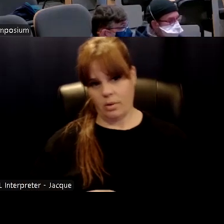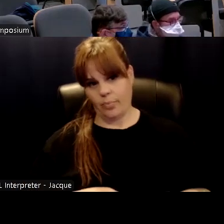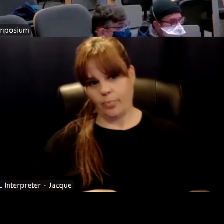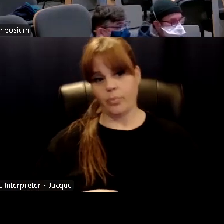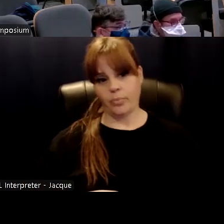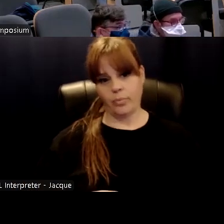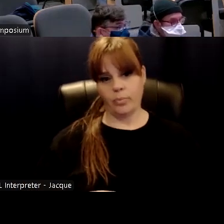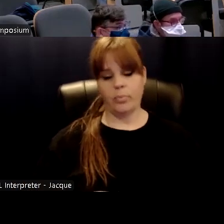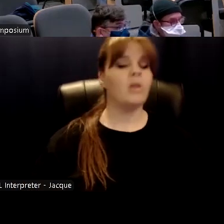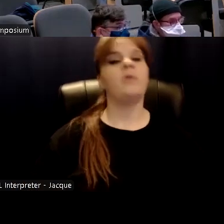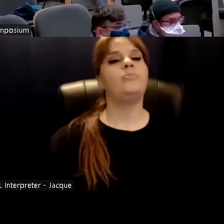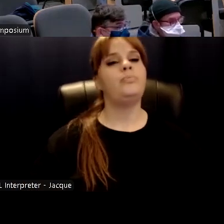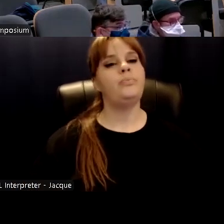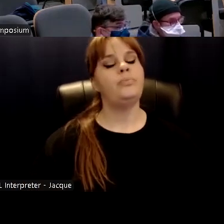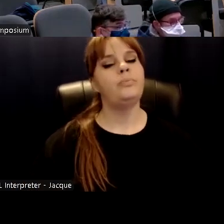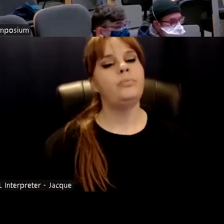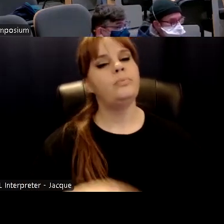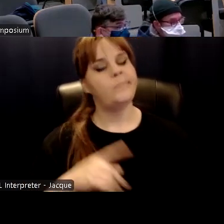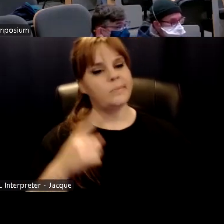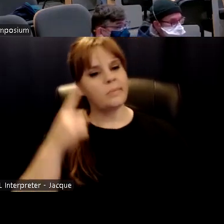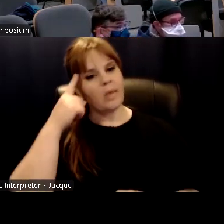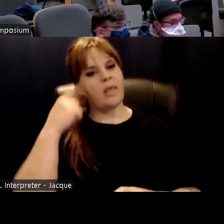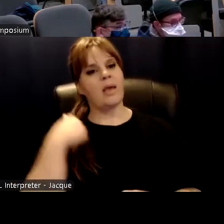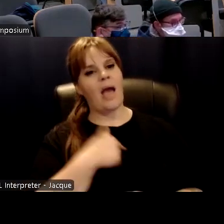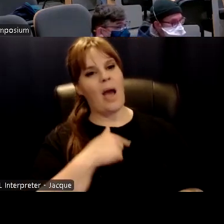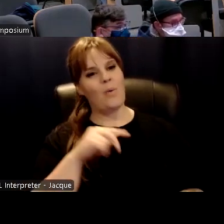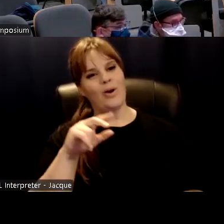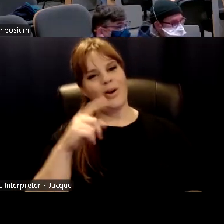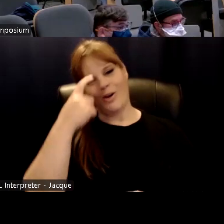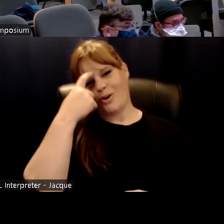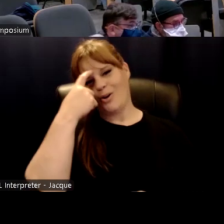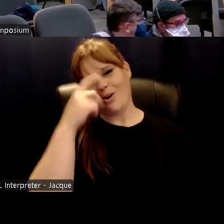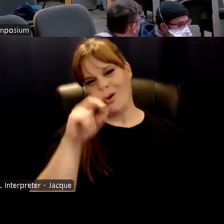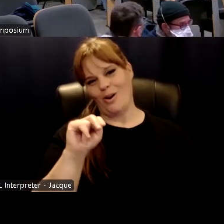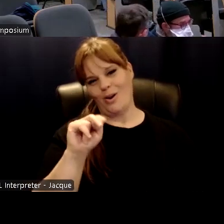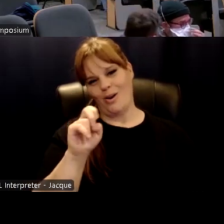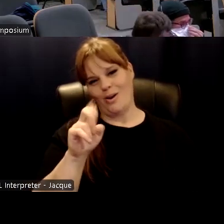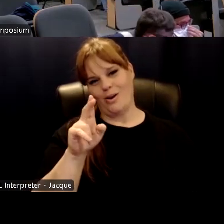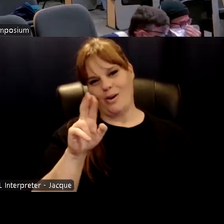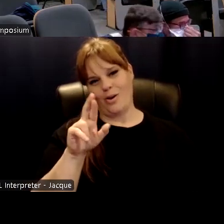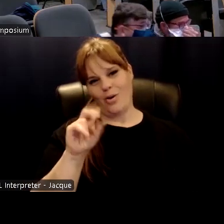So I think our neurologist has walked in at the right time.